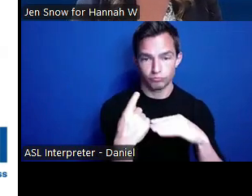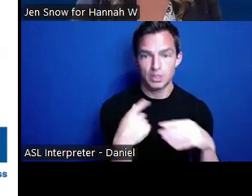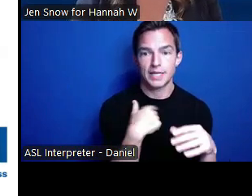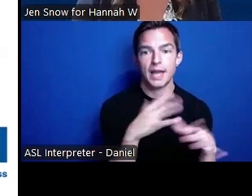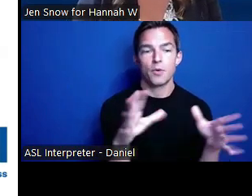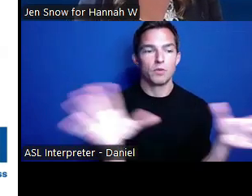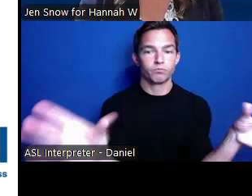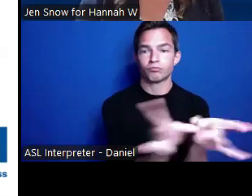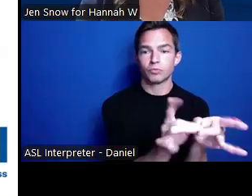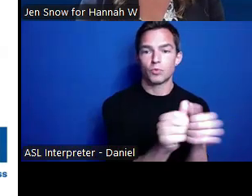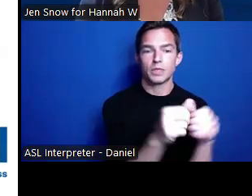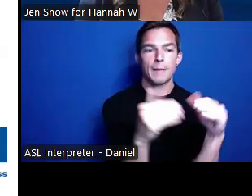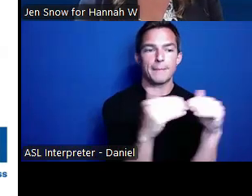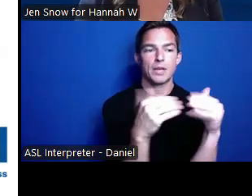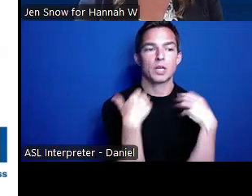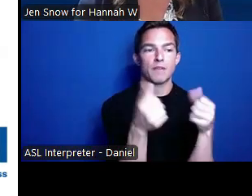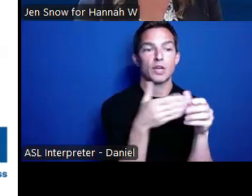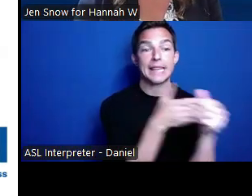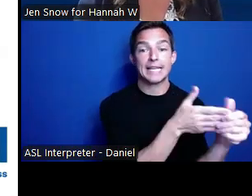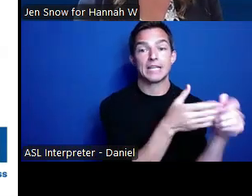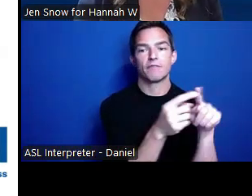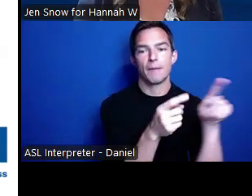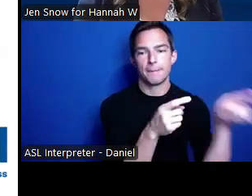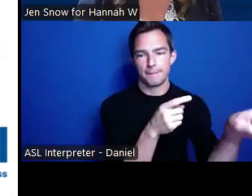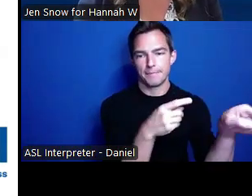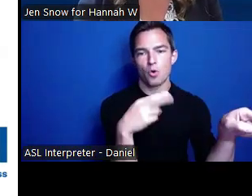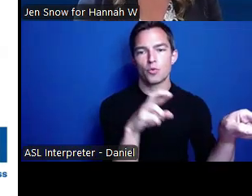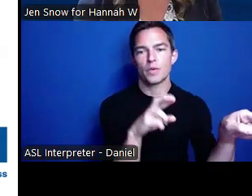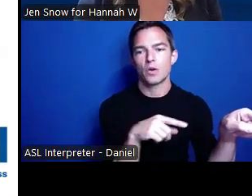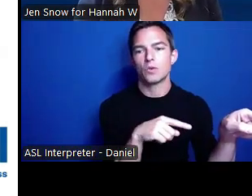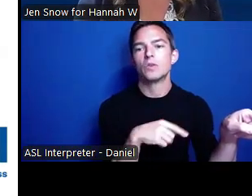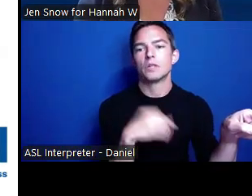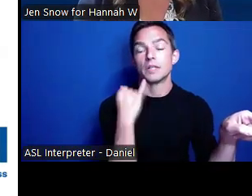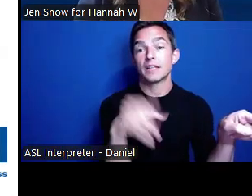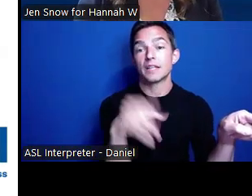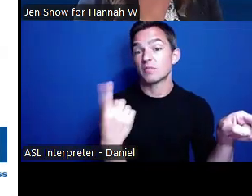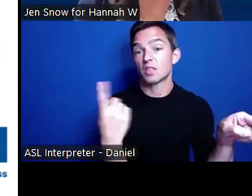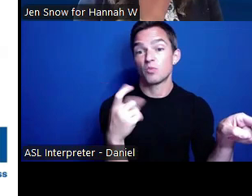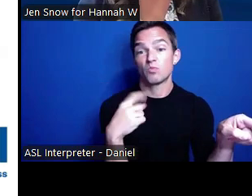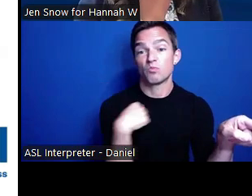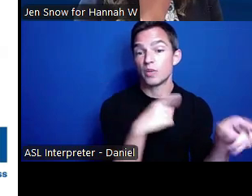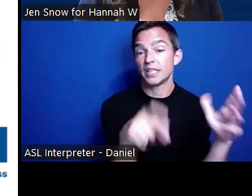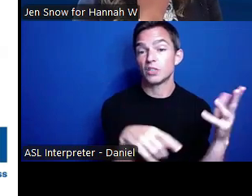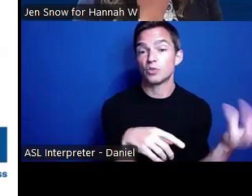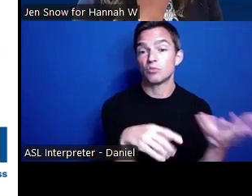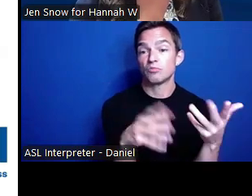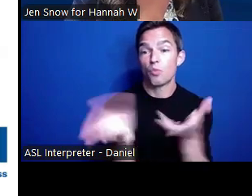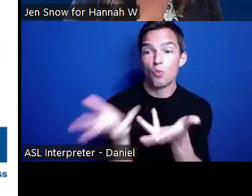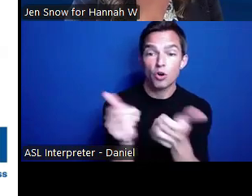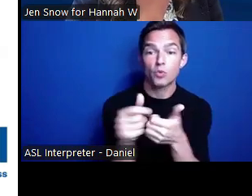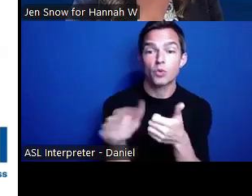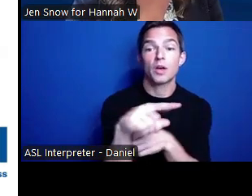connect you with the peer recovery lead from Puerto Rico. And if that's something that we need to like work with you guys